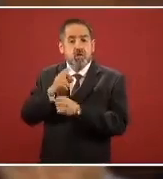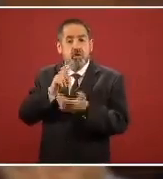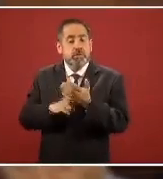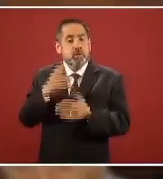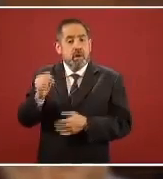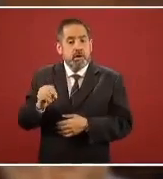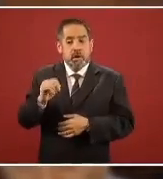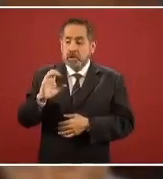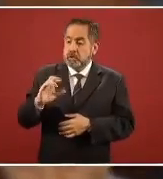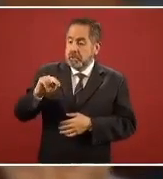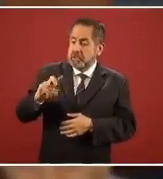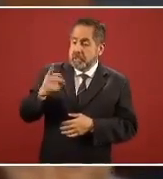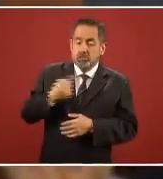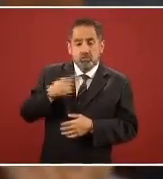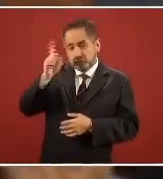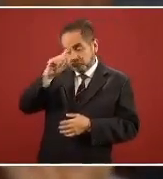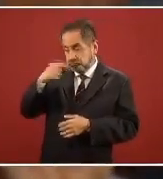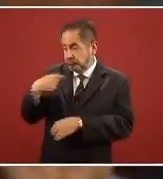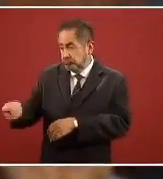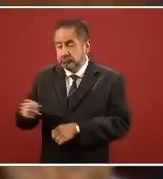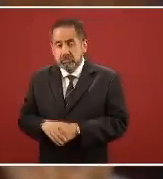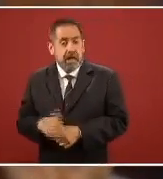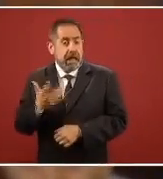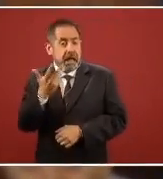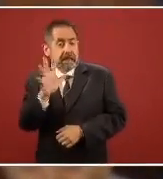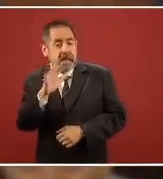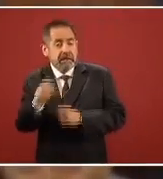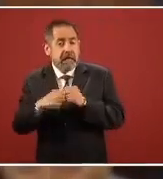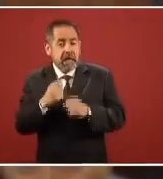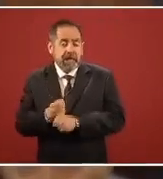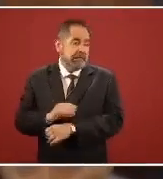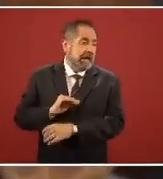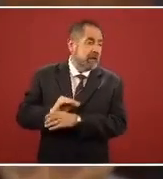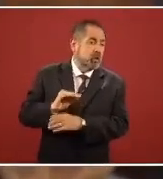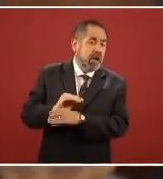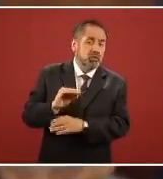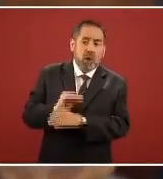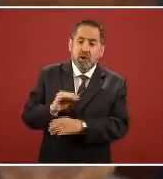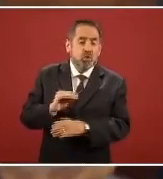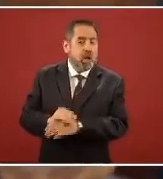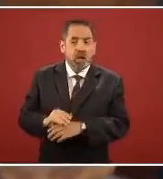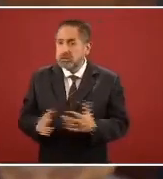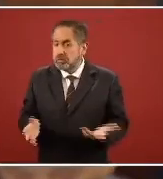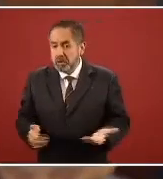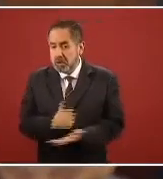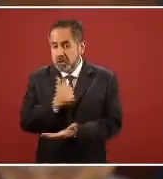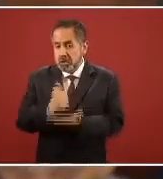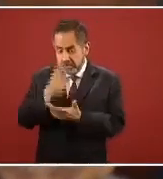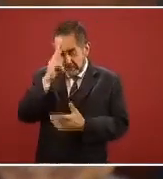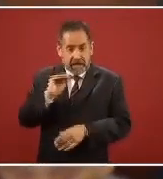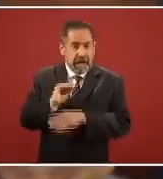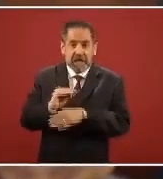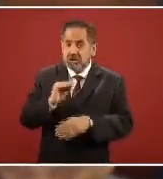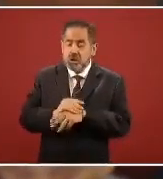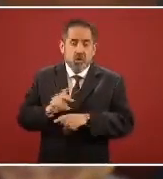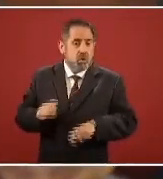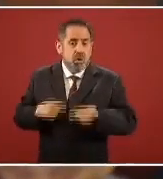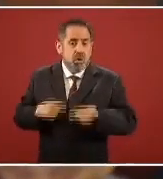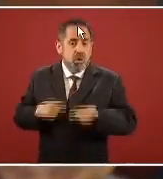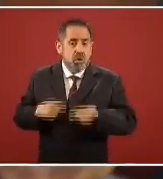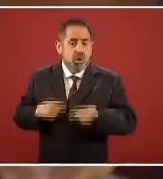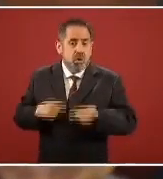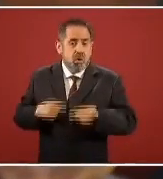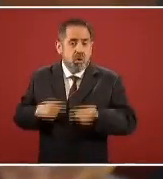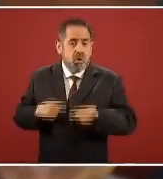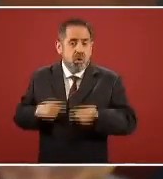Comisión de Derechos Humanos. Han pasado más de 10 años y anteriores administraciones de la capital los han ignorado.